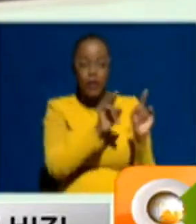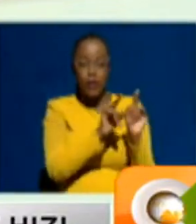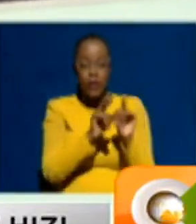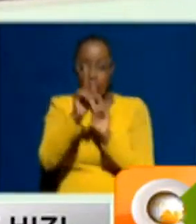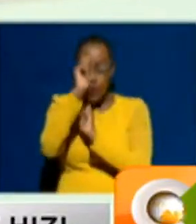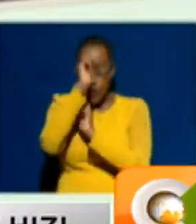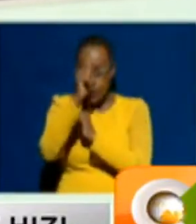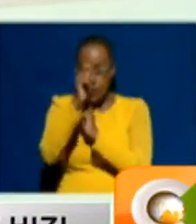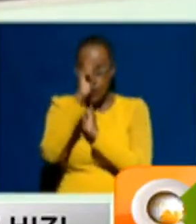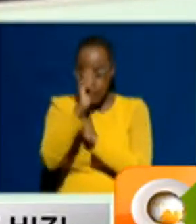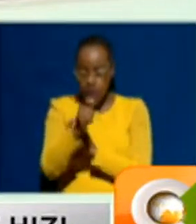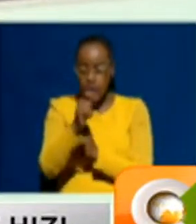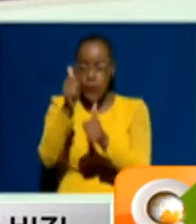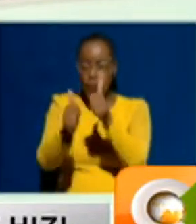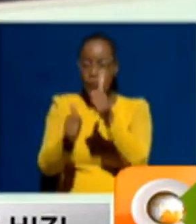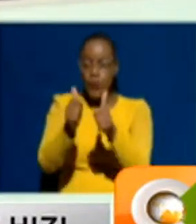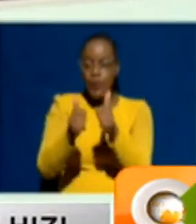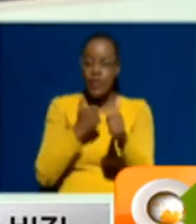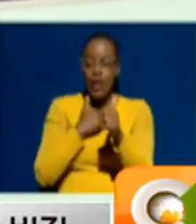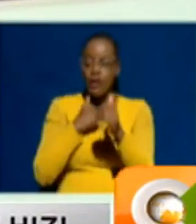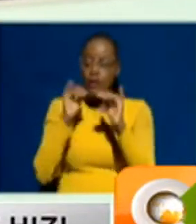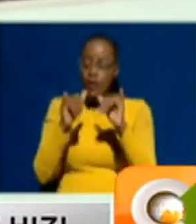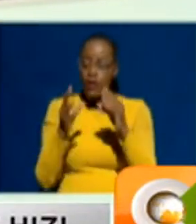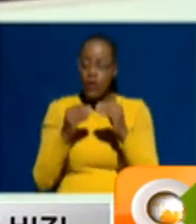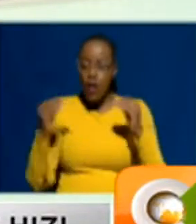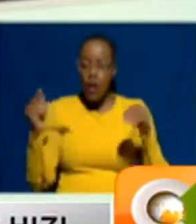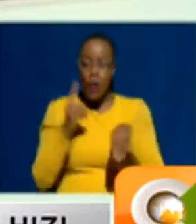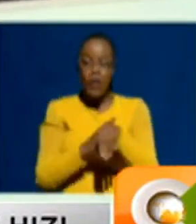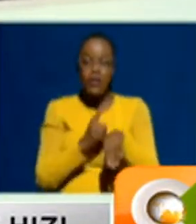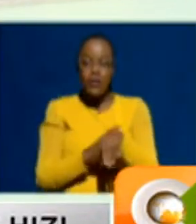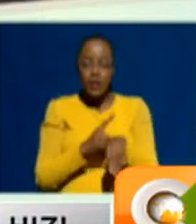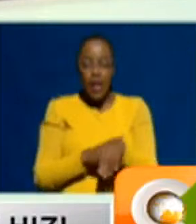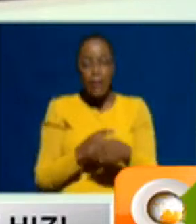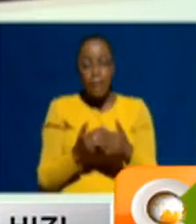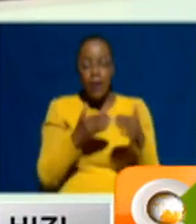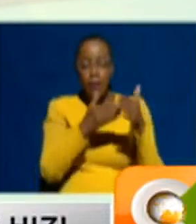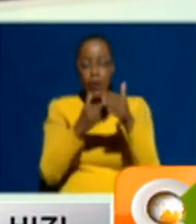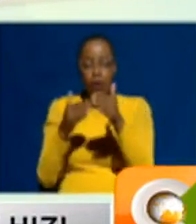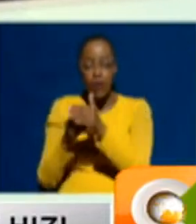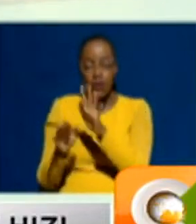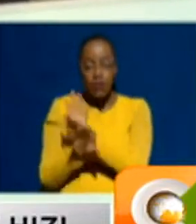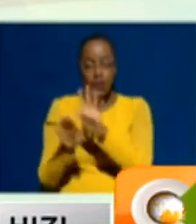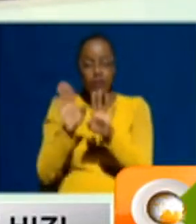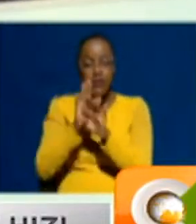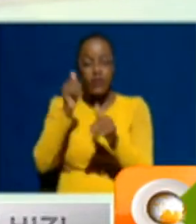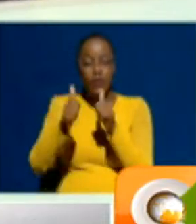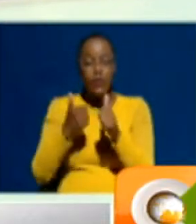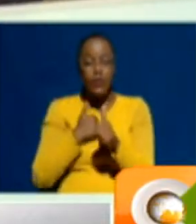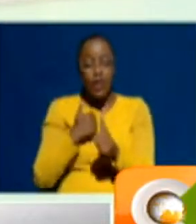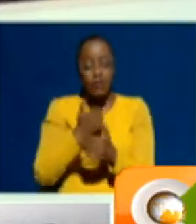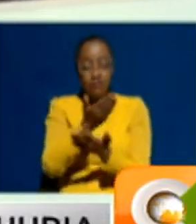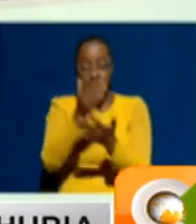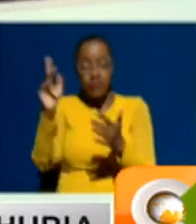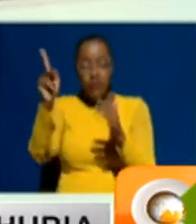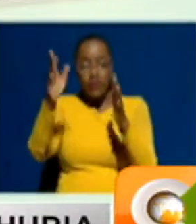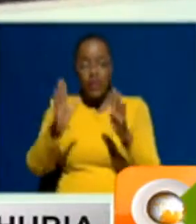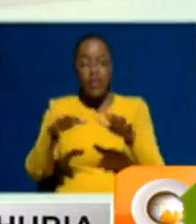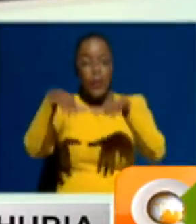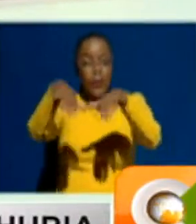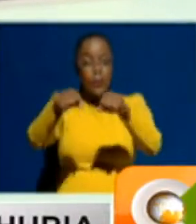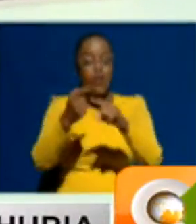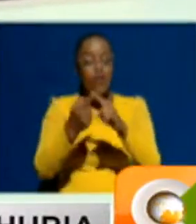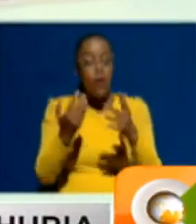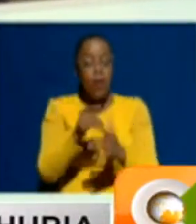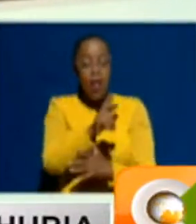dignity that they had been so long denied. Everything we have, fellow Kenyans, we inherited from